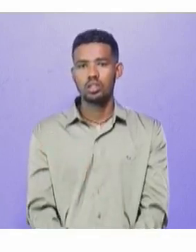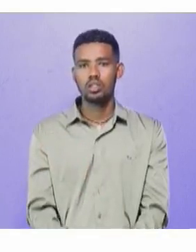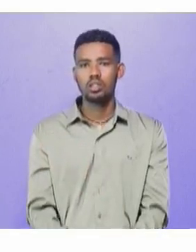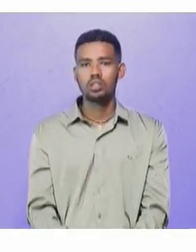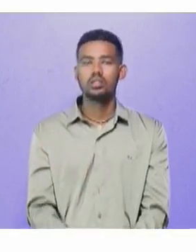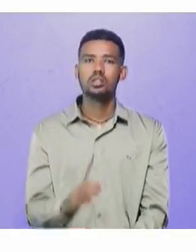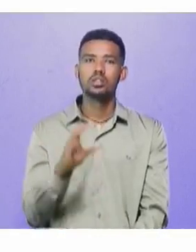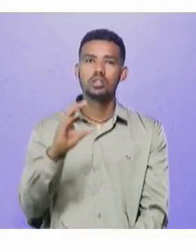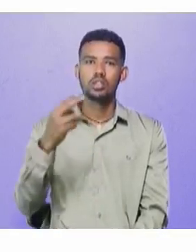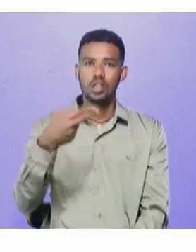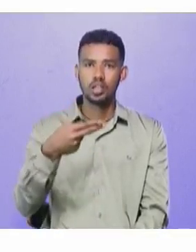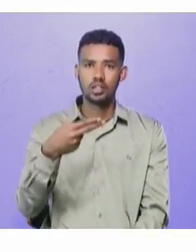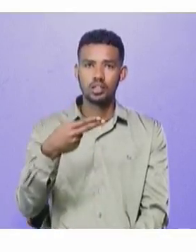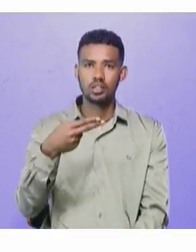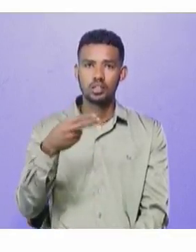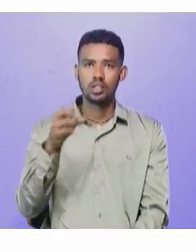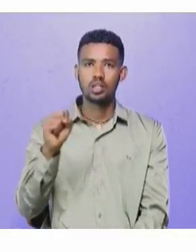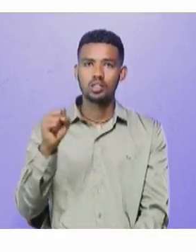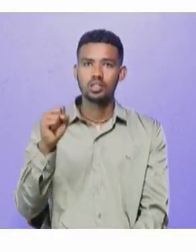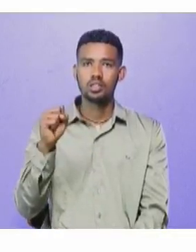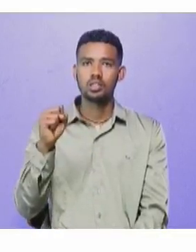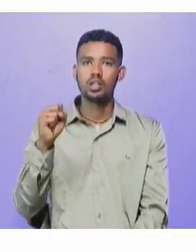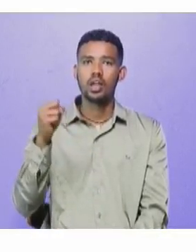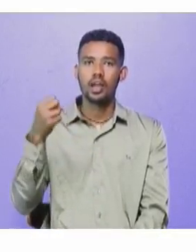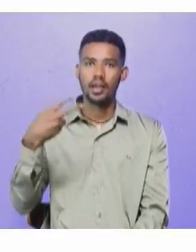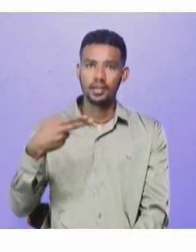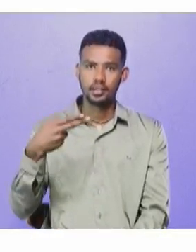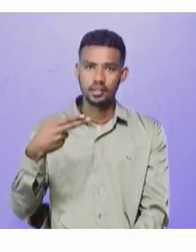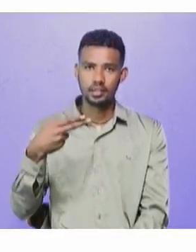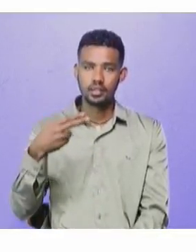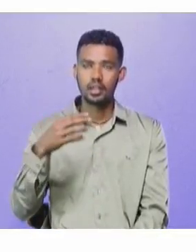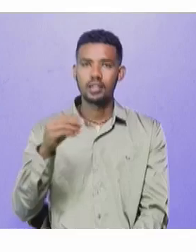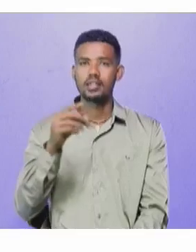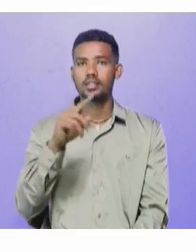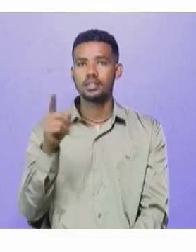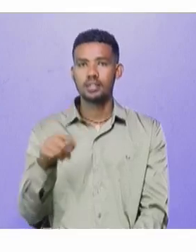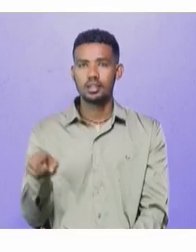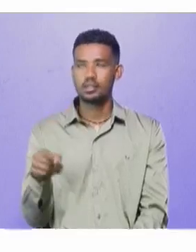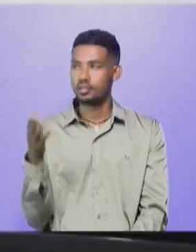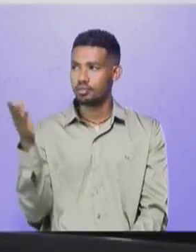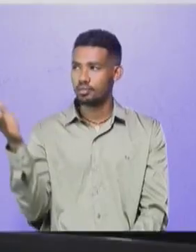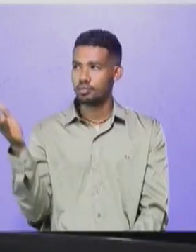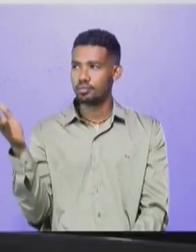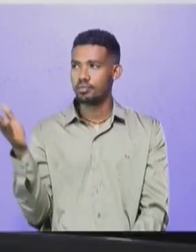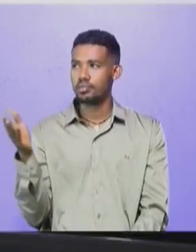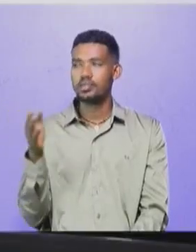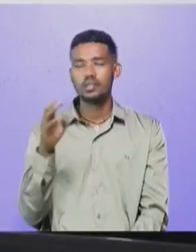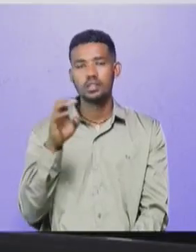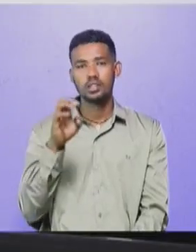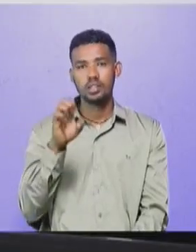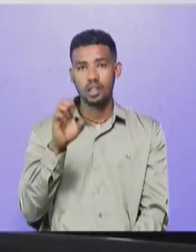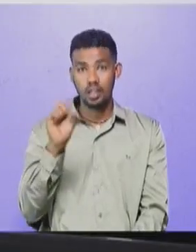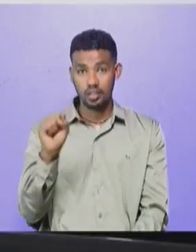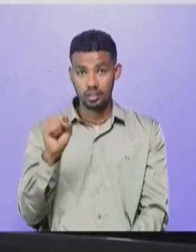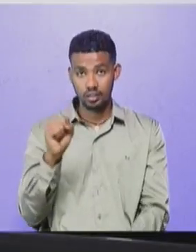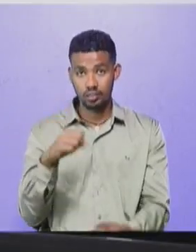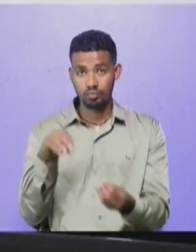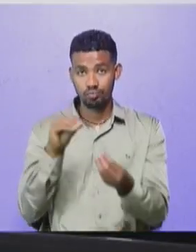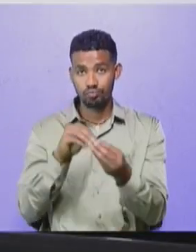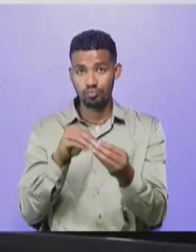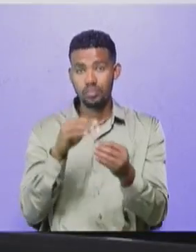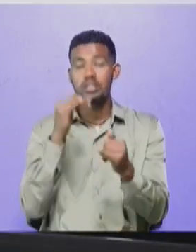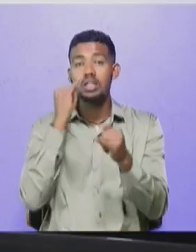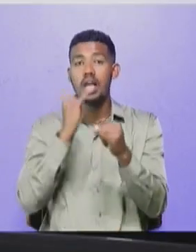ch, sh, and z. We can add es at the end of